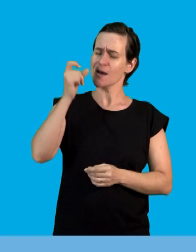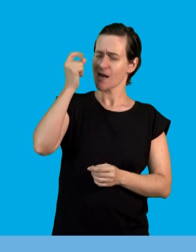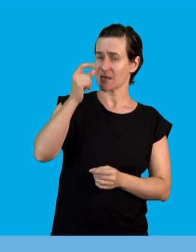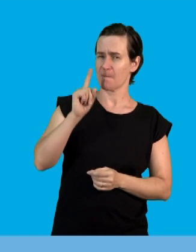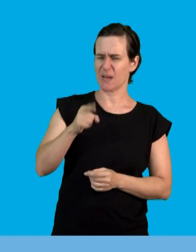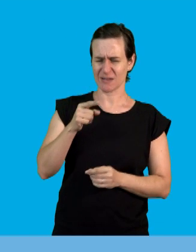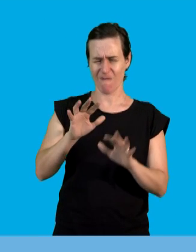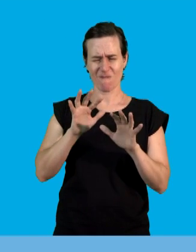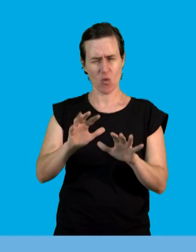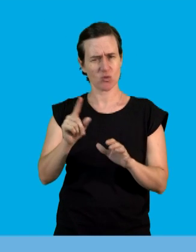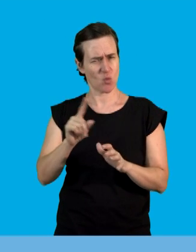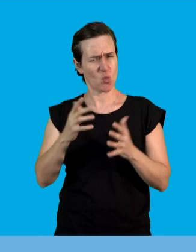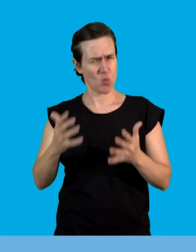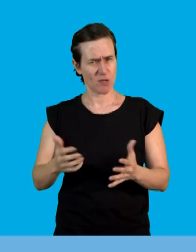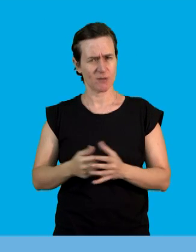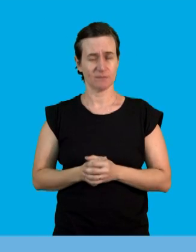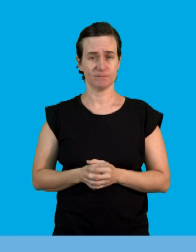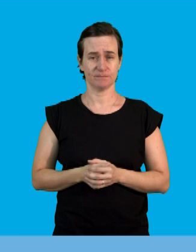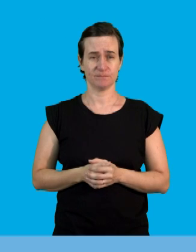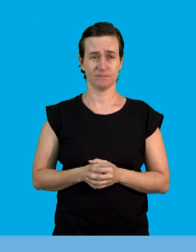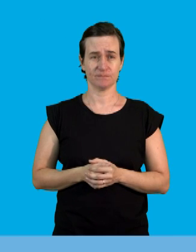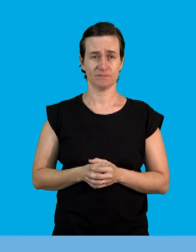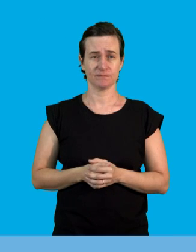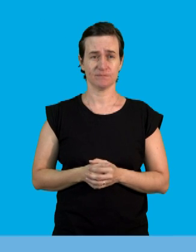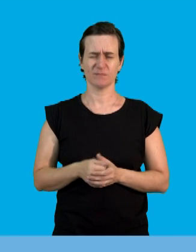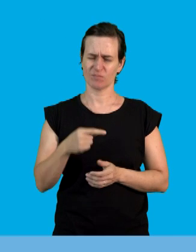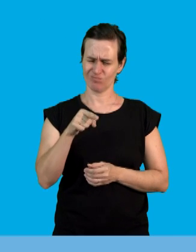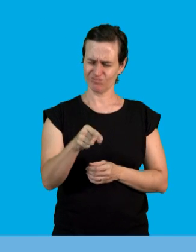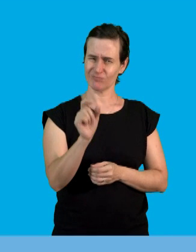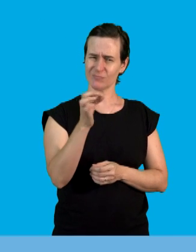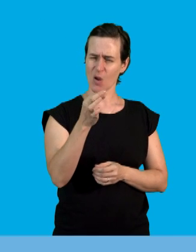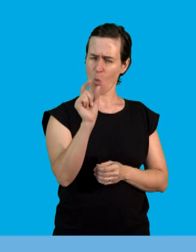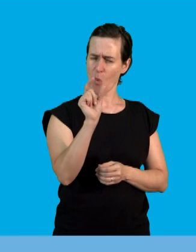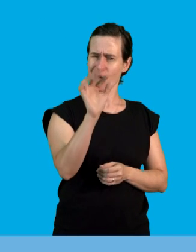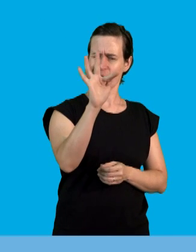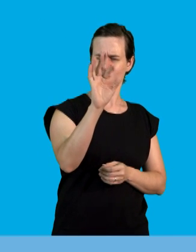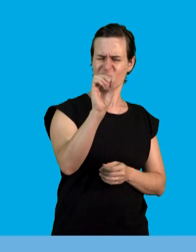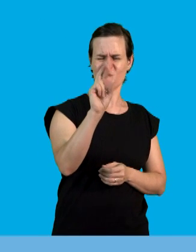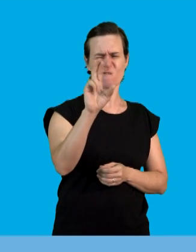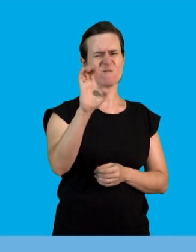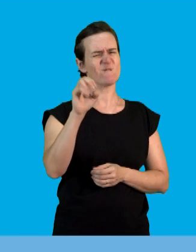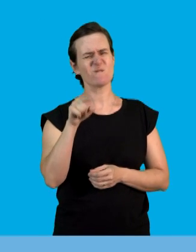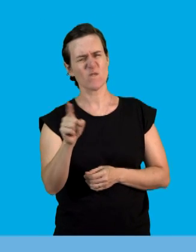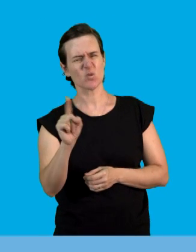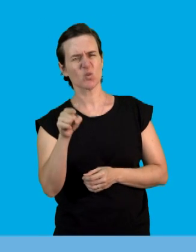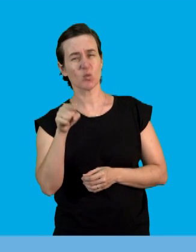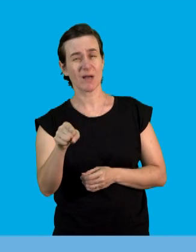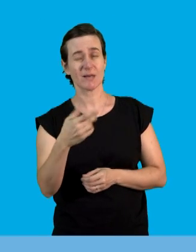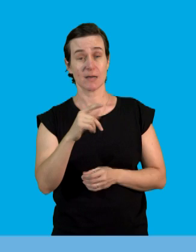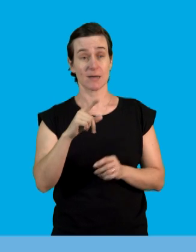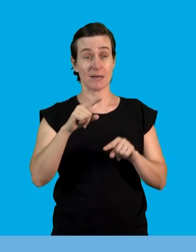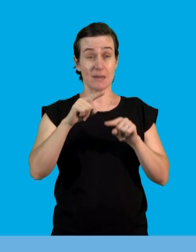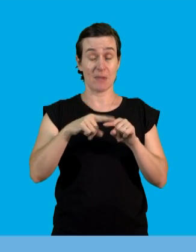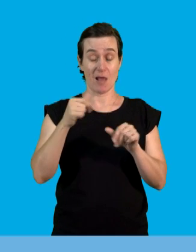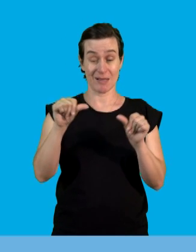understand what this force is. So this term that you're talking about, the force, is often associated with the size of a